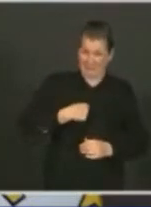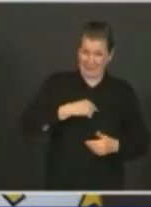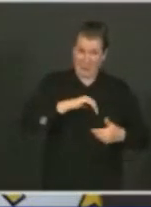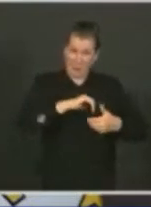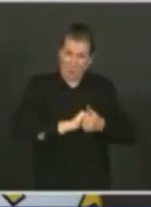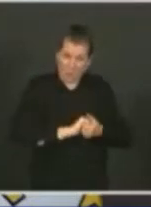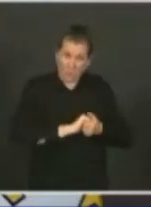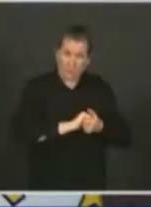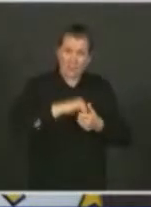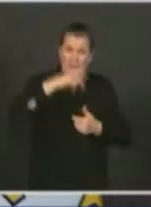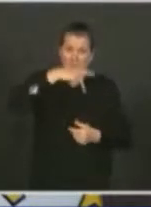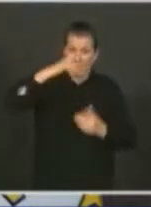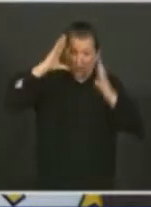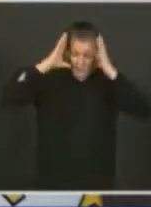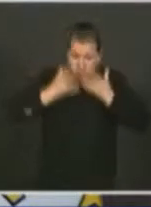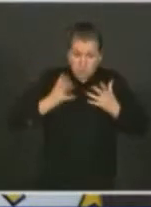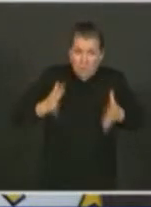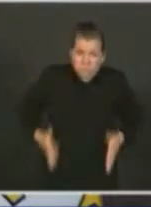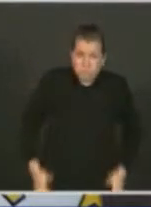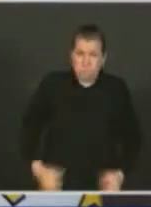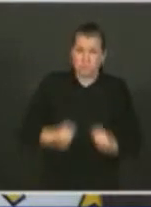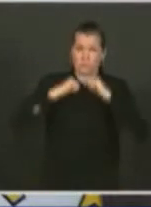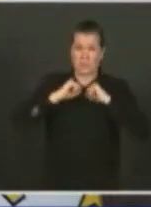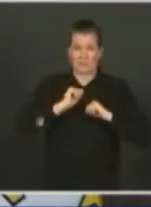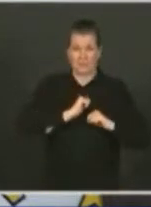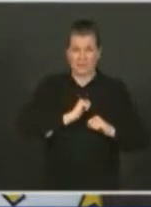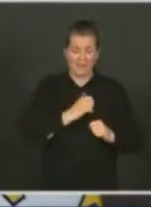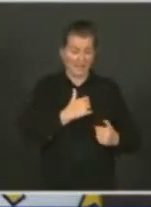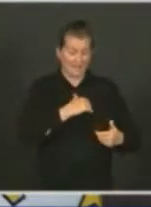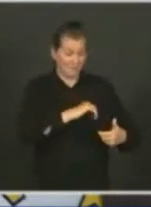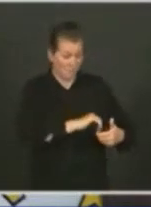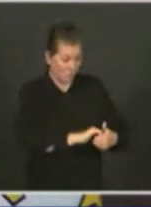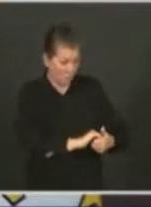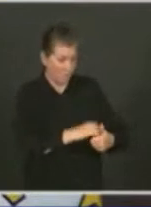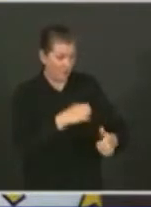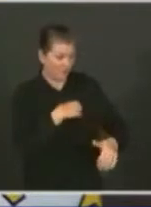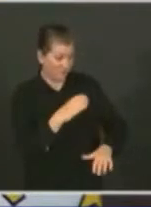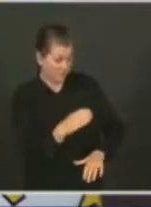while their families try to get a last look at their loved one over a cell phone.